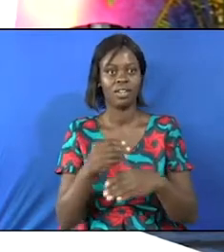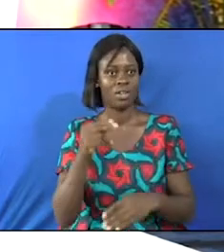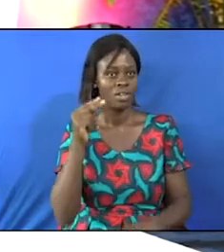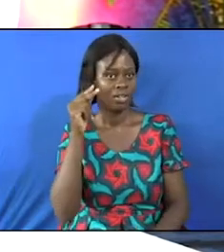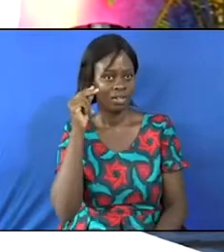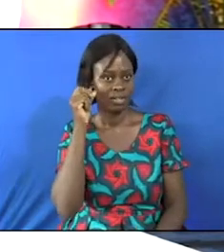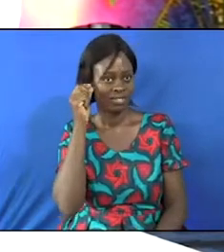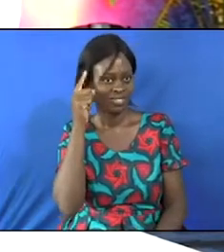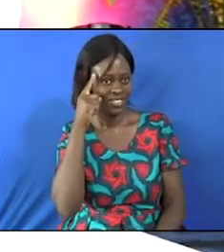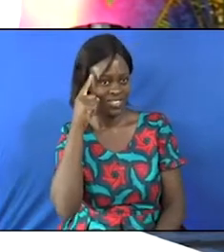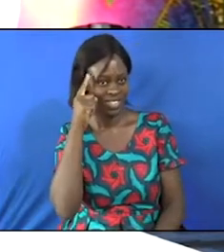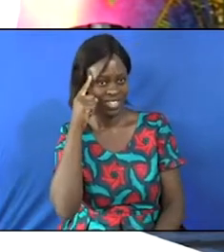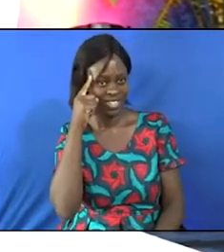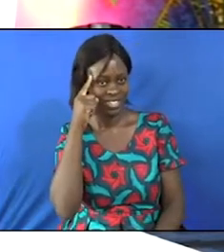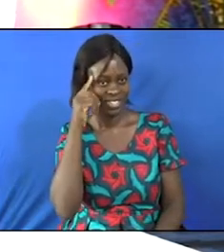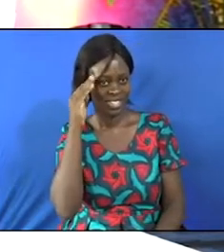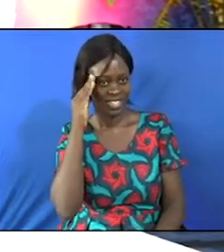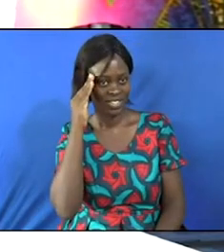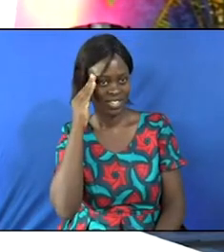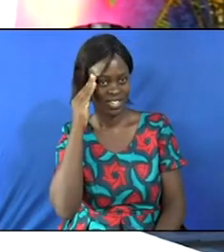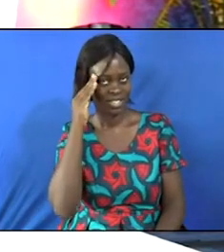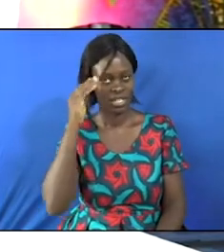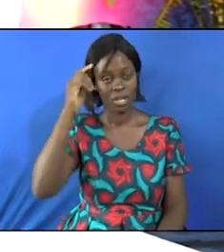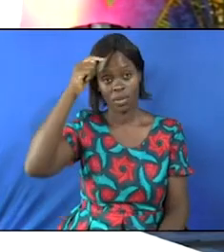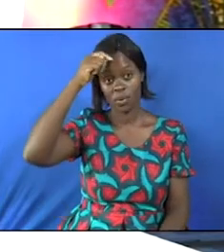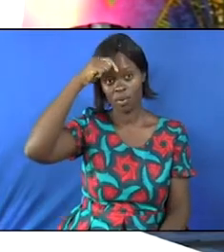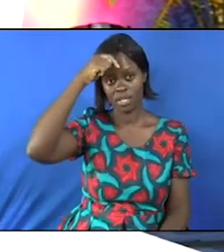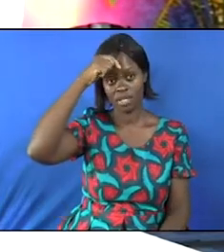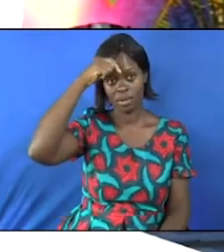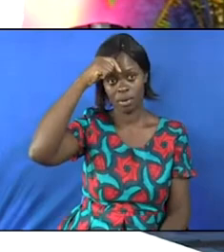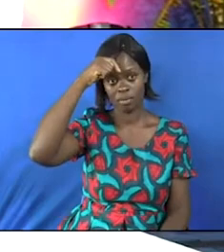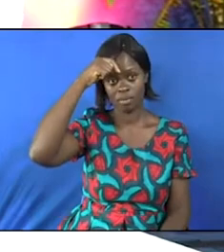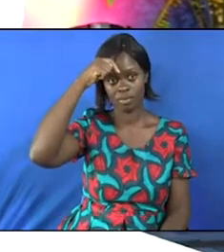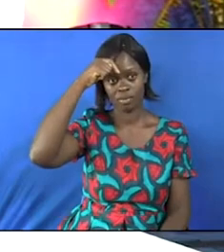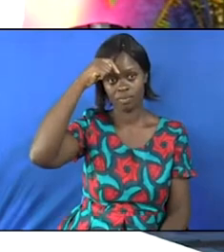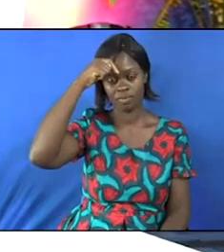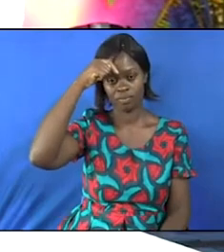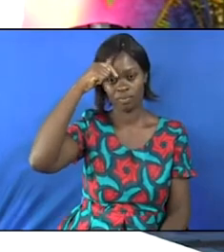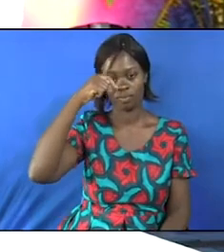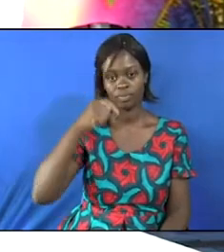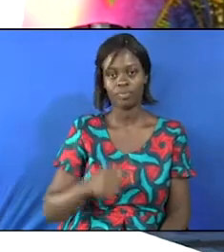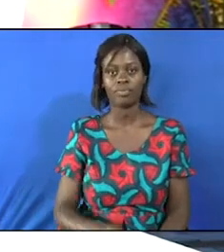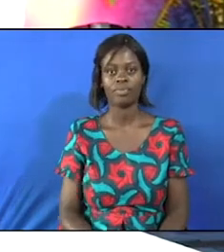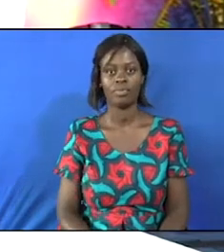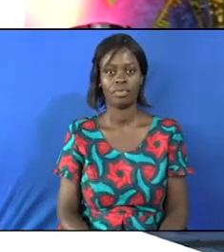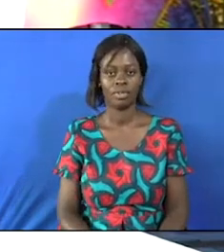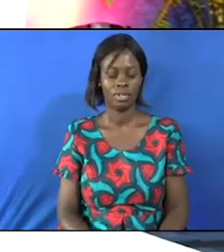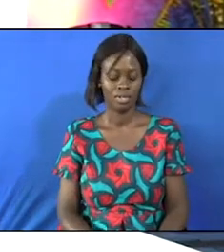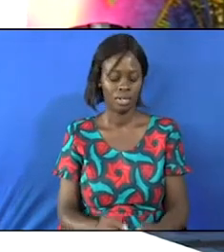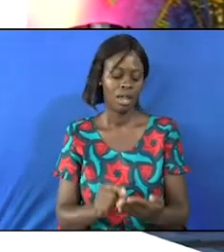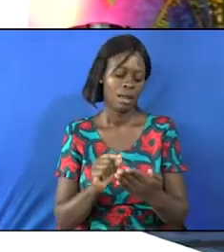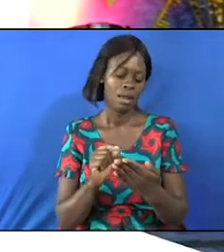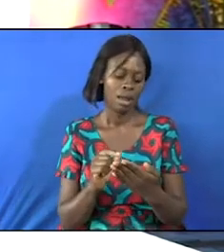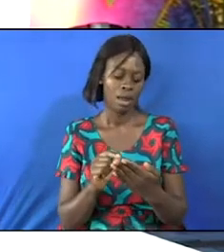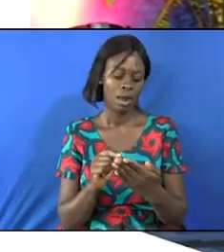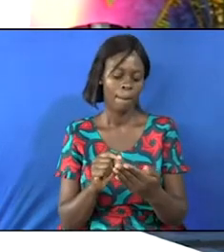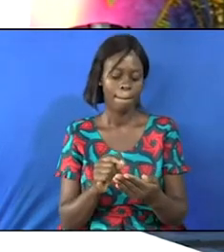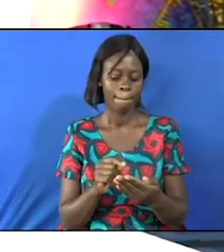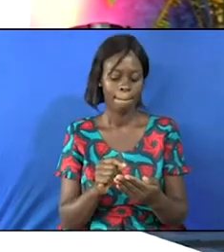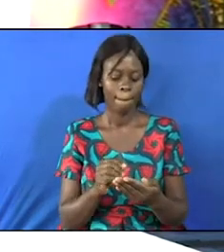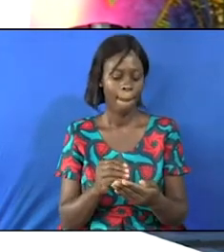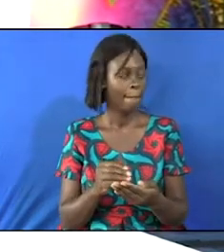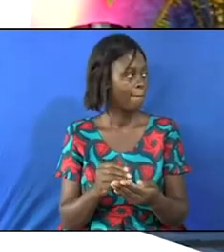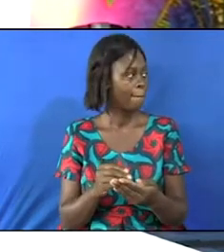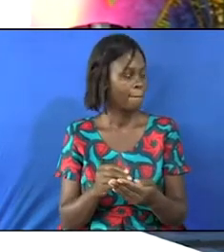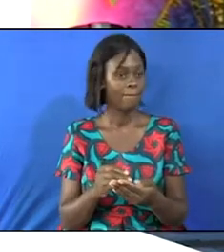knowledge, and wisdom. I am going to put these cards in the box and